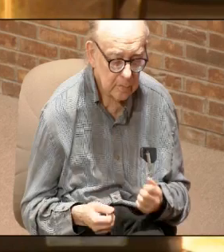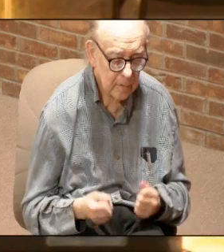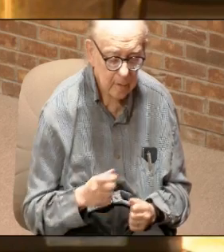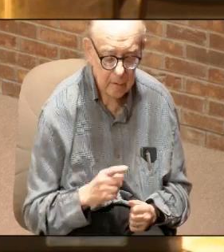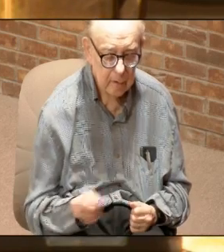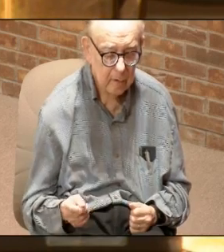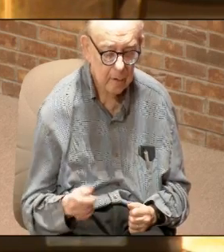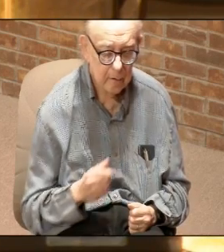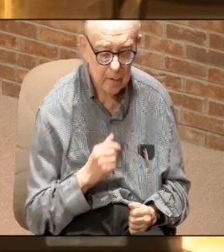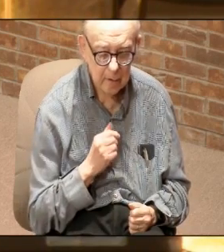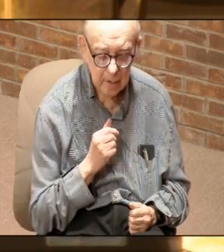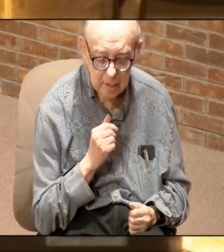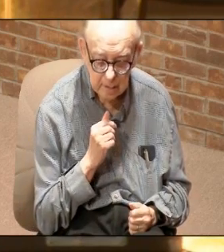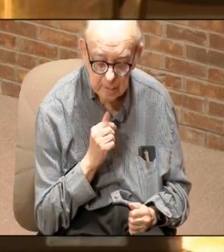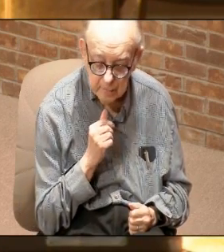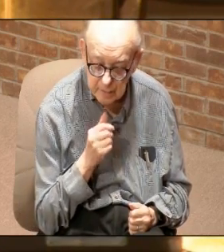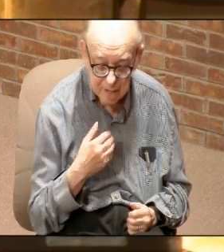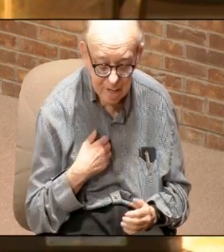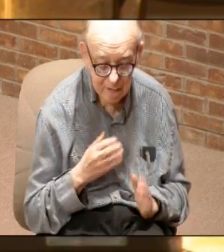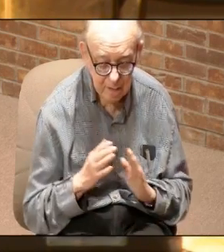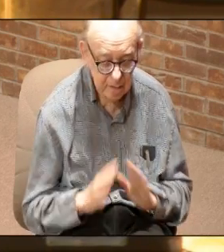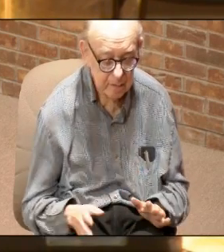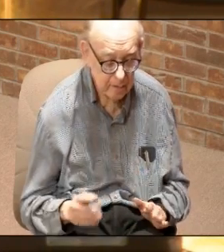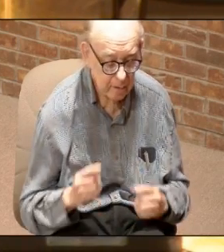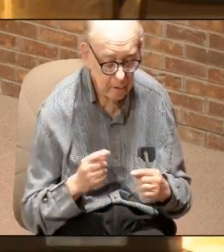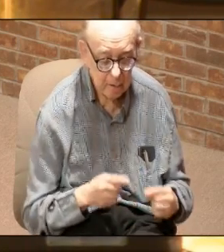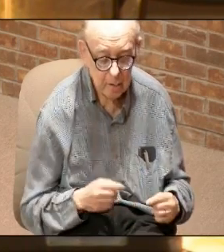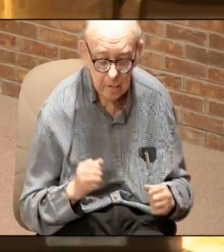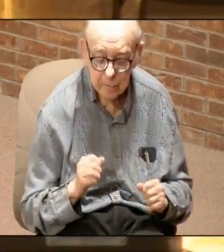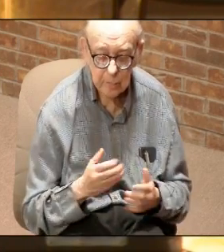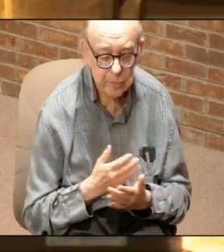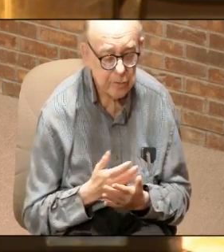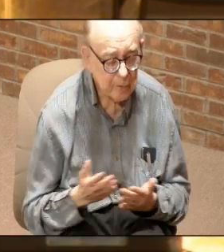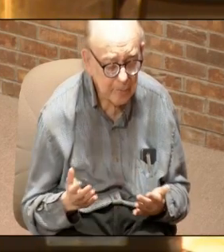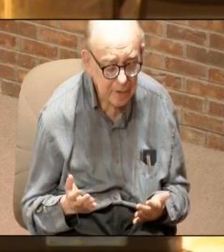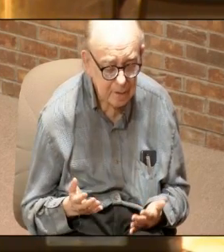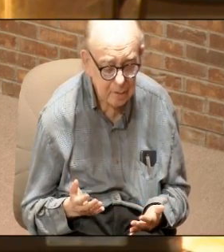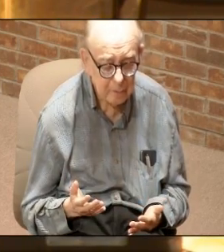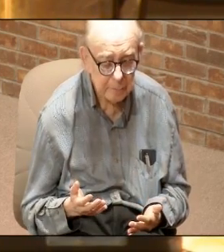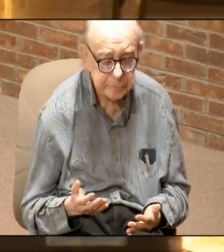Most of them were not at peace. They were struggling with something